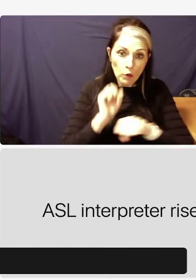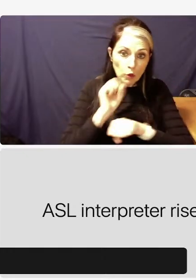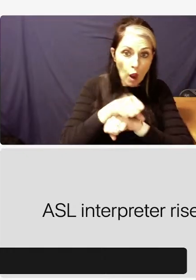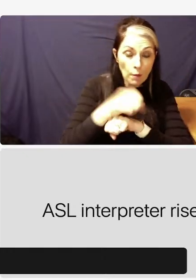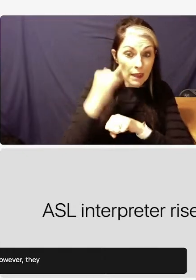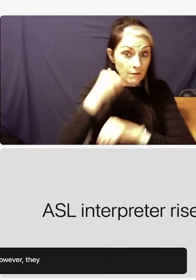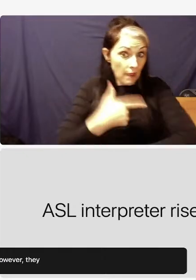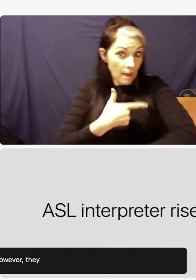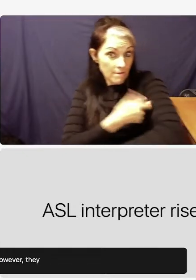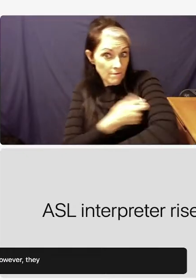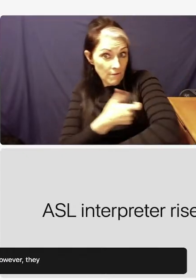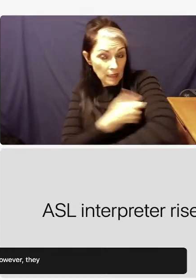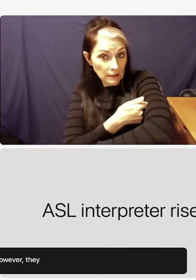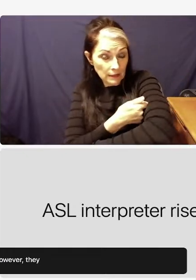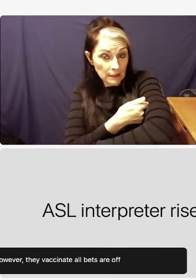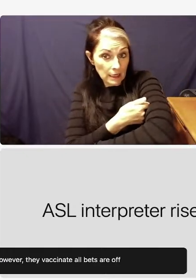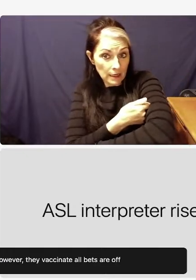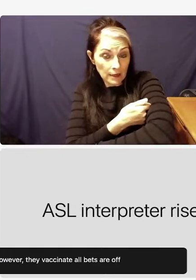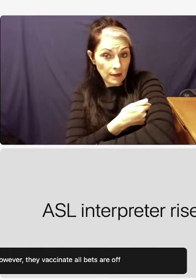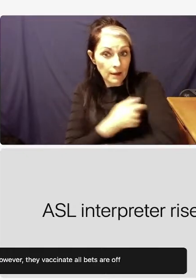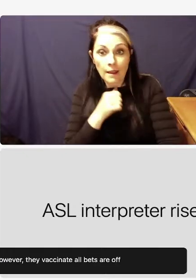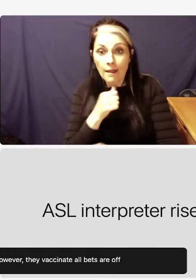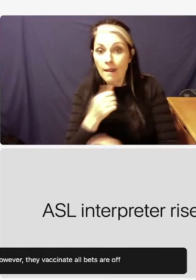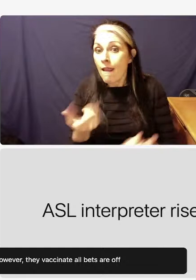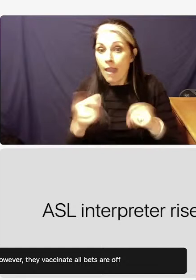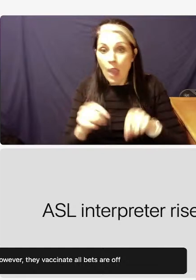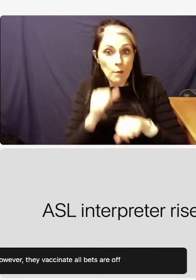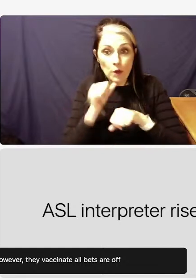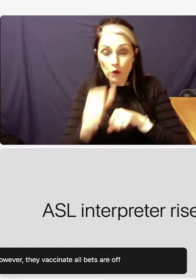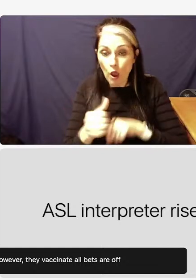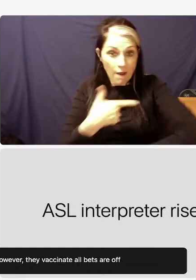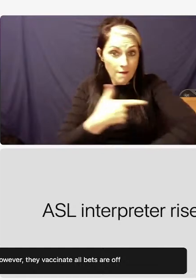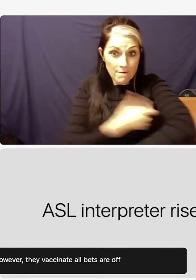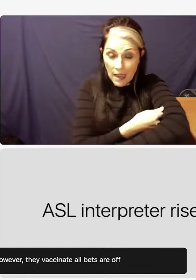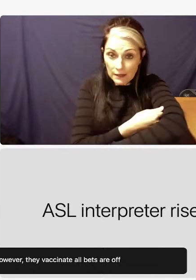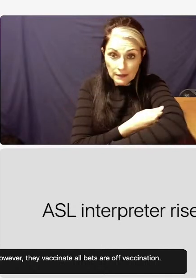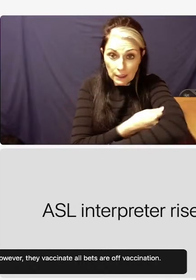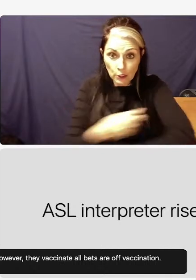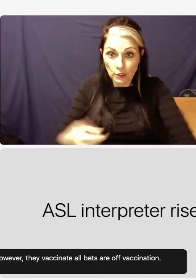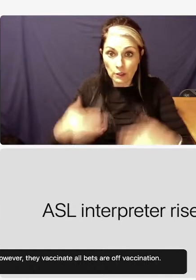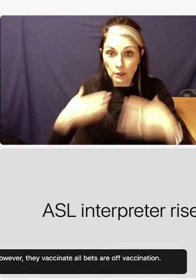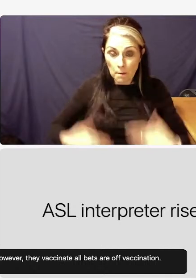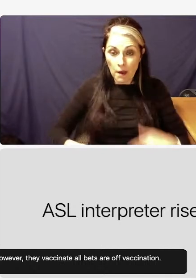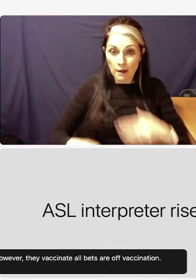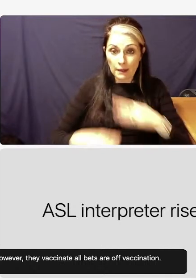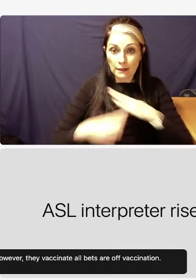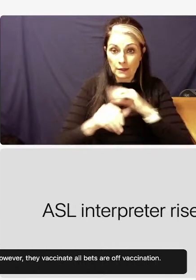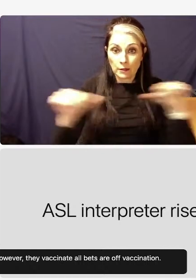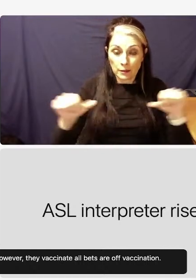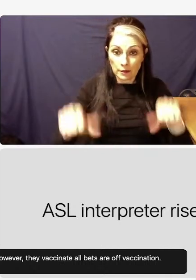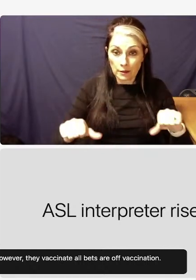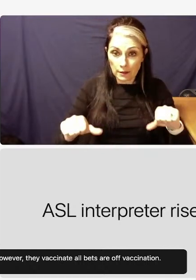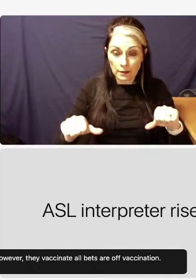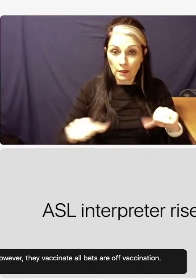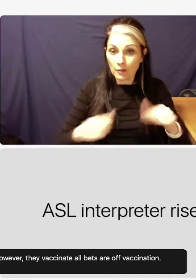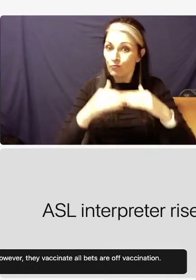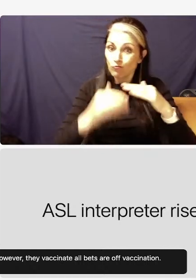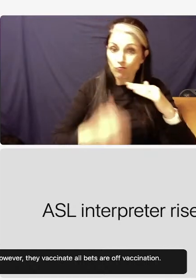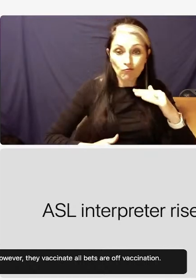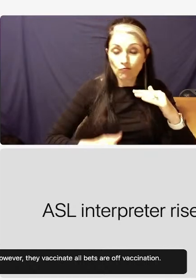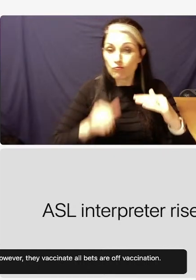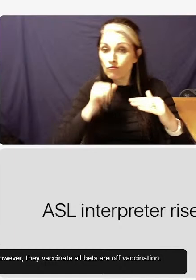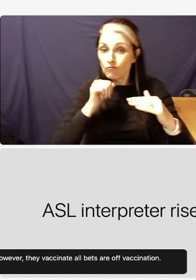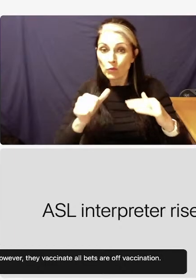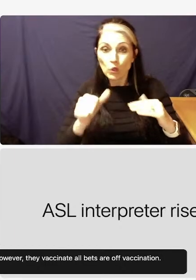vaccinate all bets are off vaccination immunity is inferior it's non-sterilizing and gives